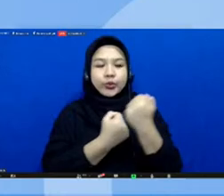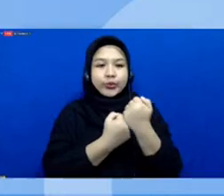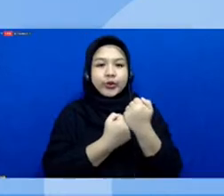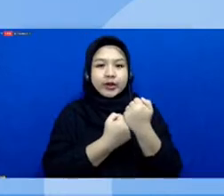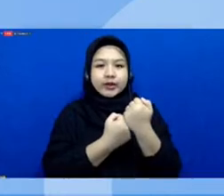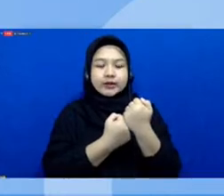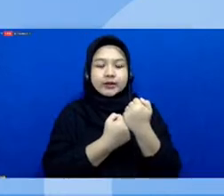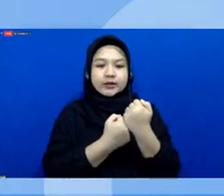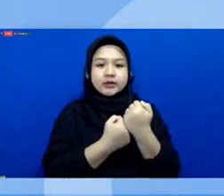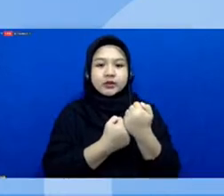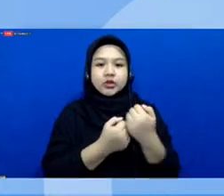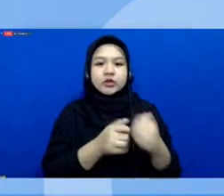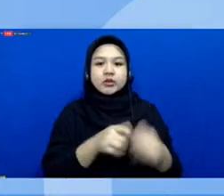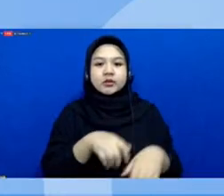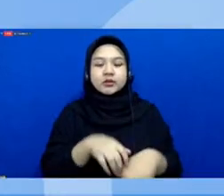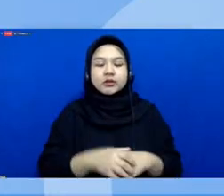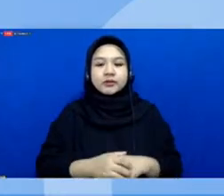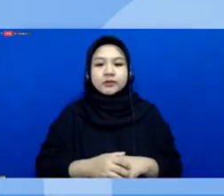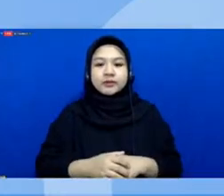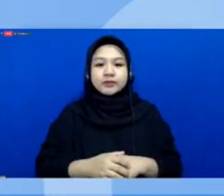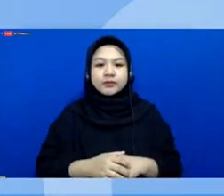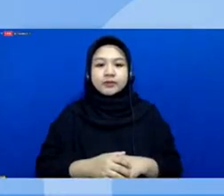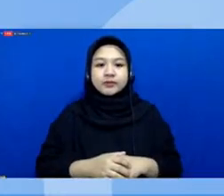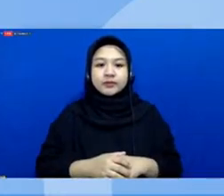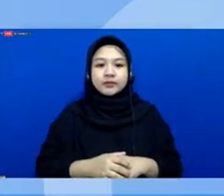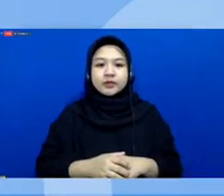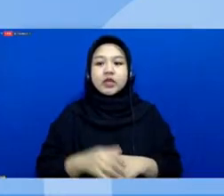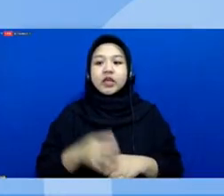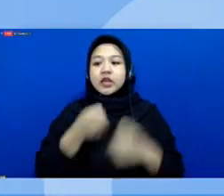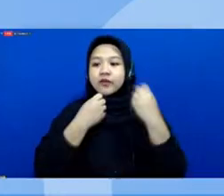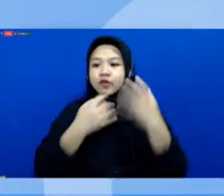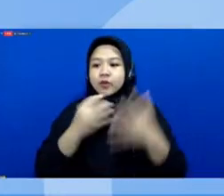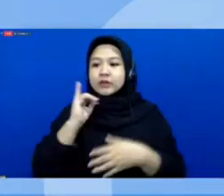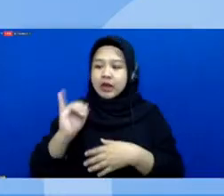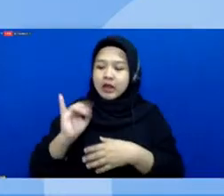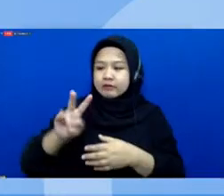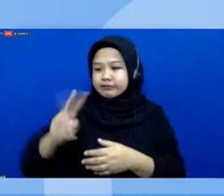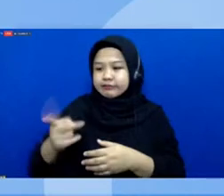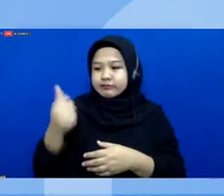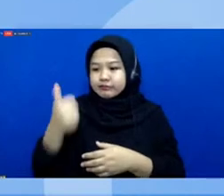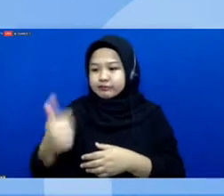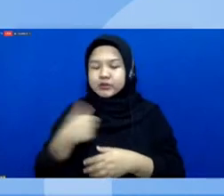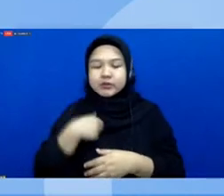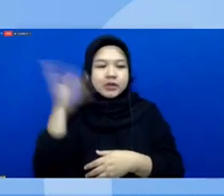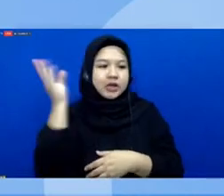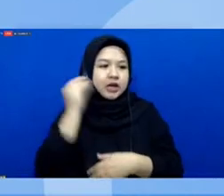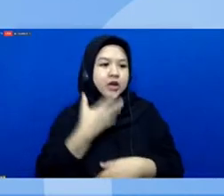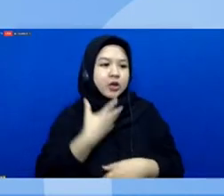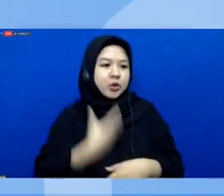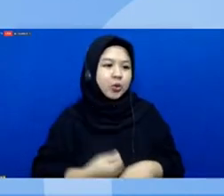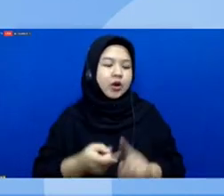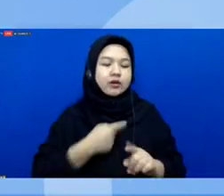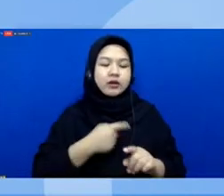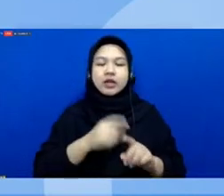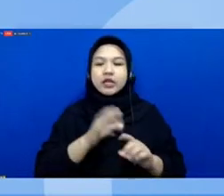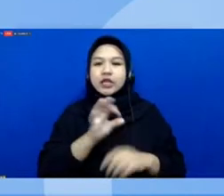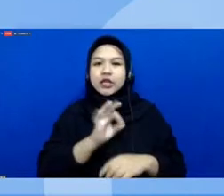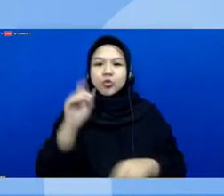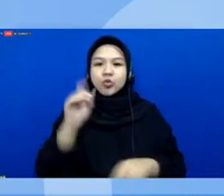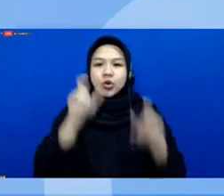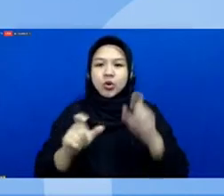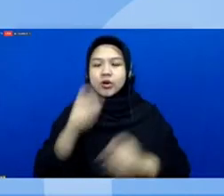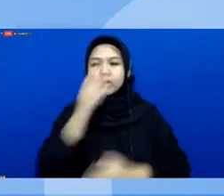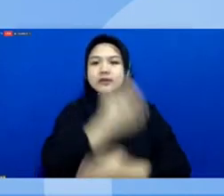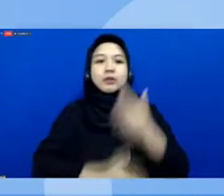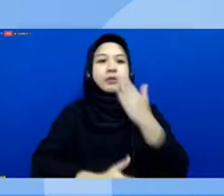to concerns from more than 160,000 people with disabilities, including as well as marginalized